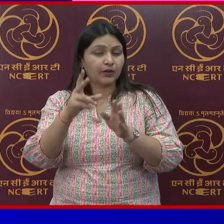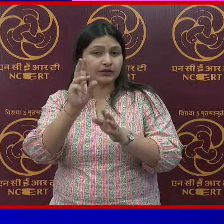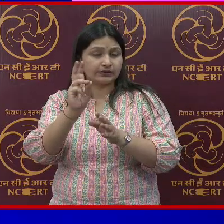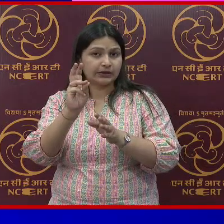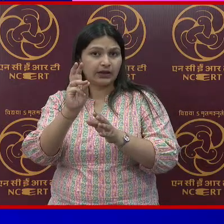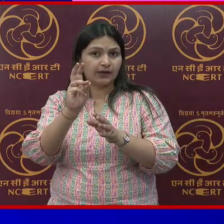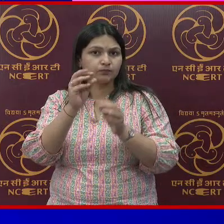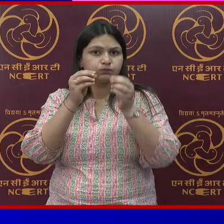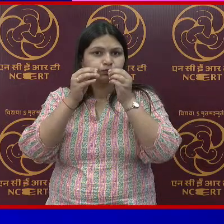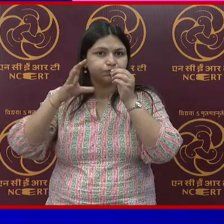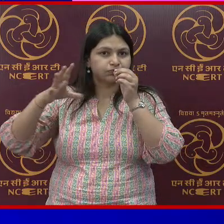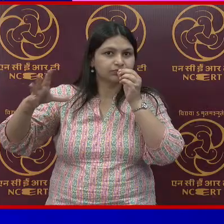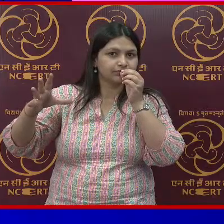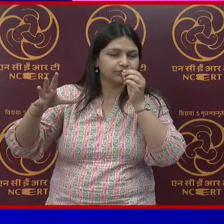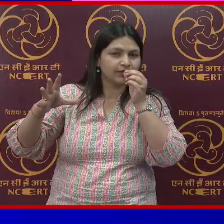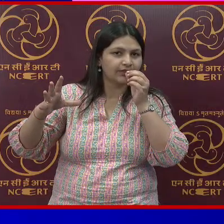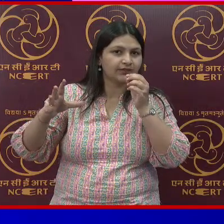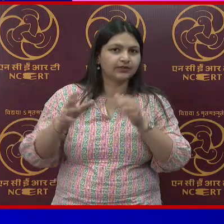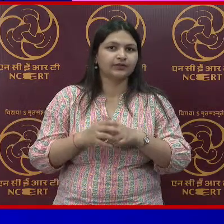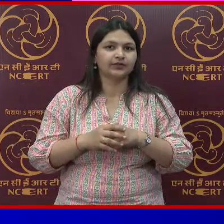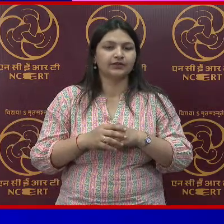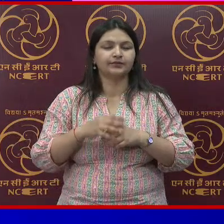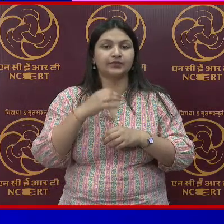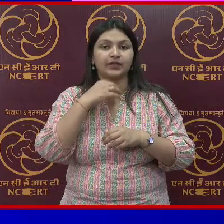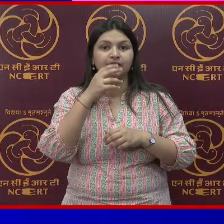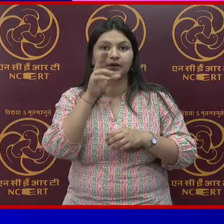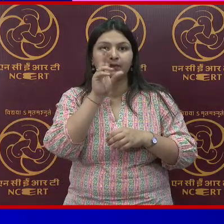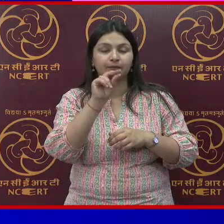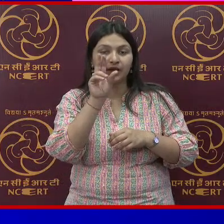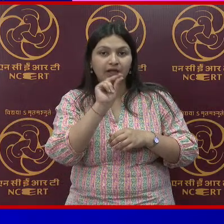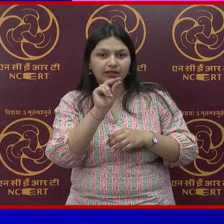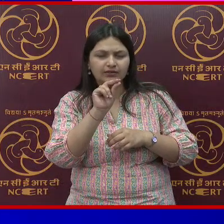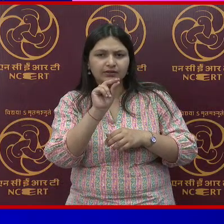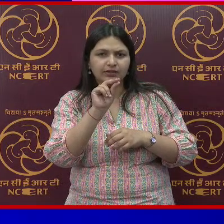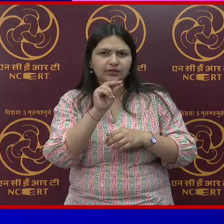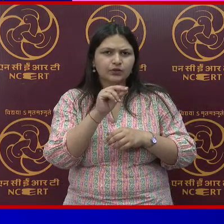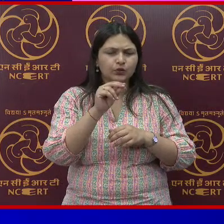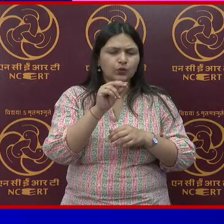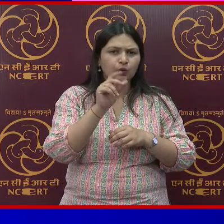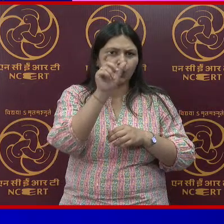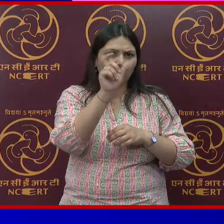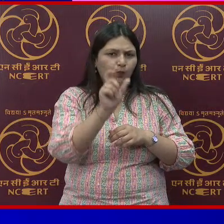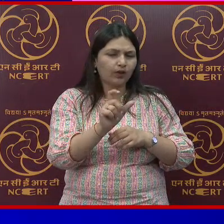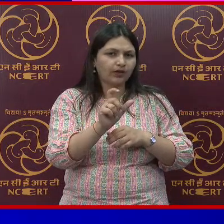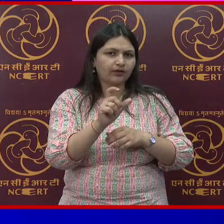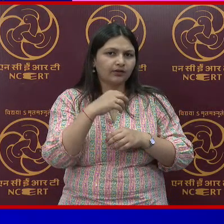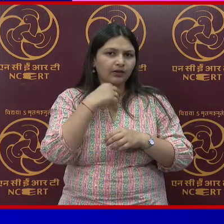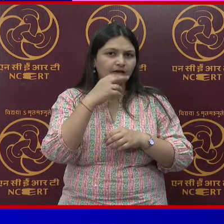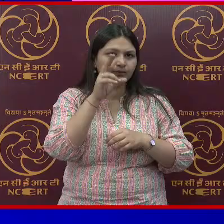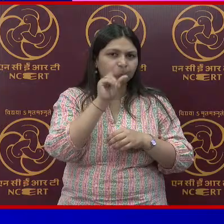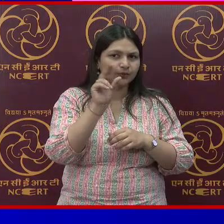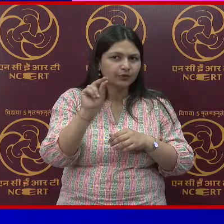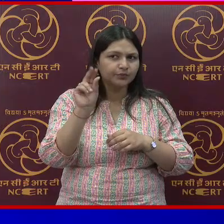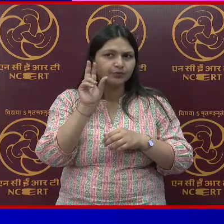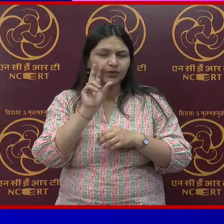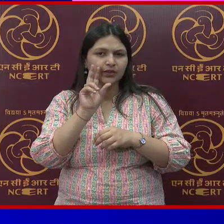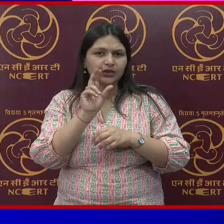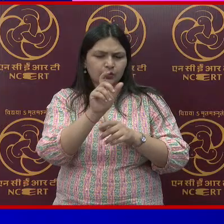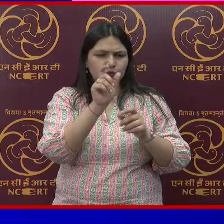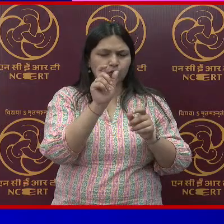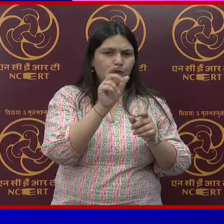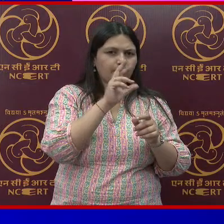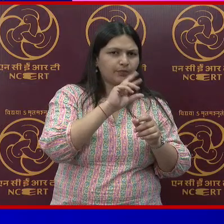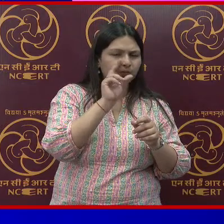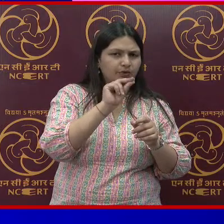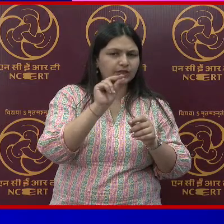different. Hear it very carefully. I am asking about the phonic Bag. sound. Bag, Okay, cap, phonic sound balloon. is like a Yes. bag and balloons because both the articles